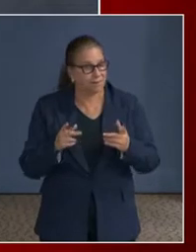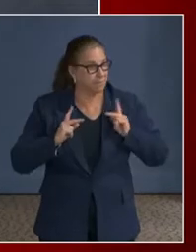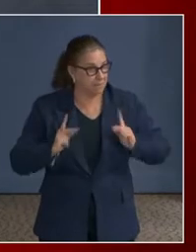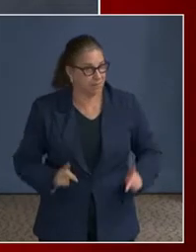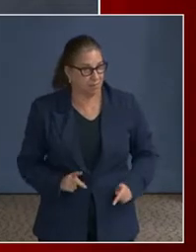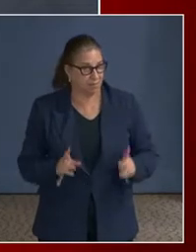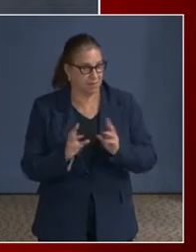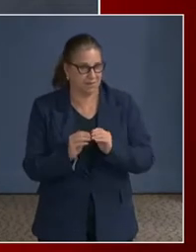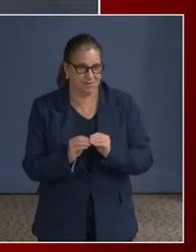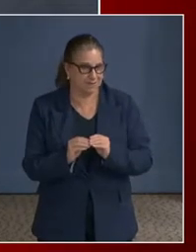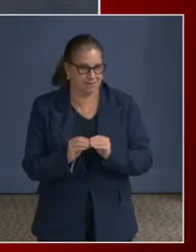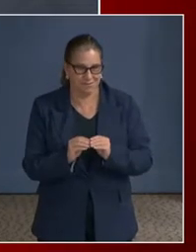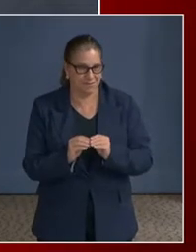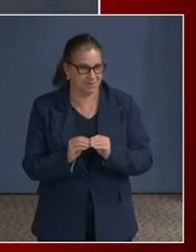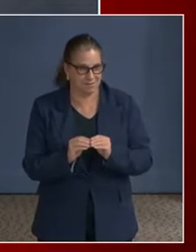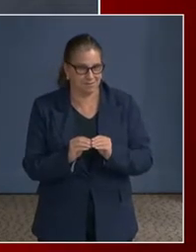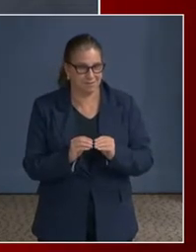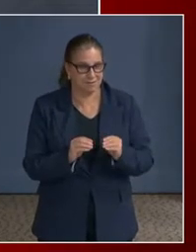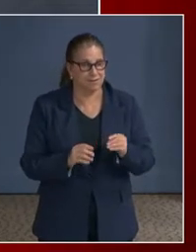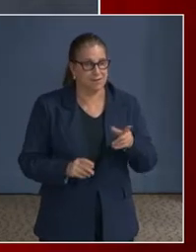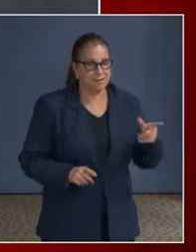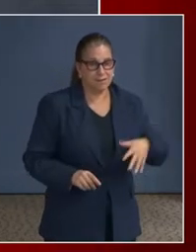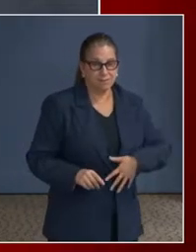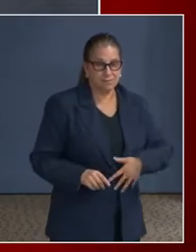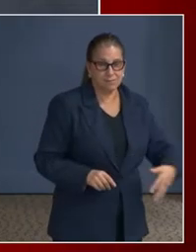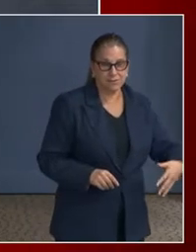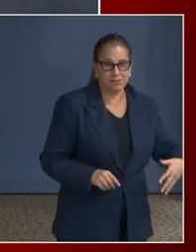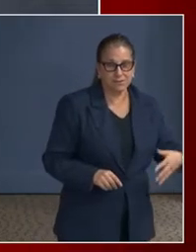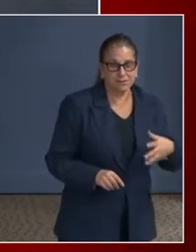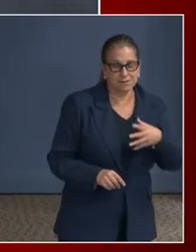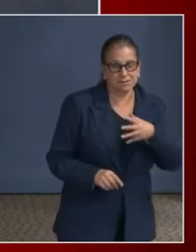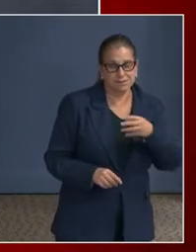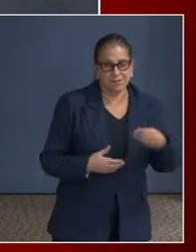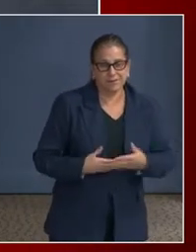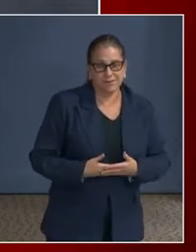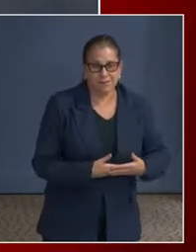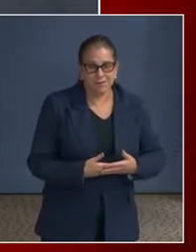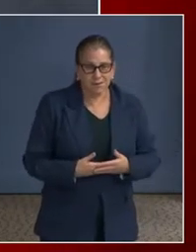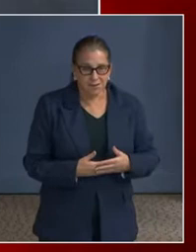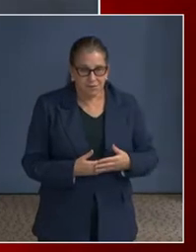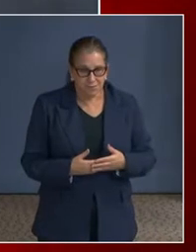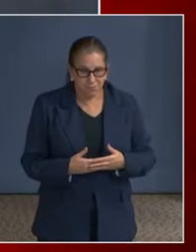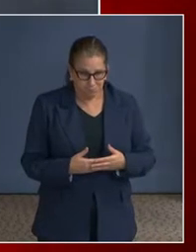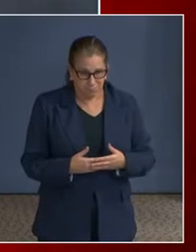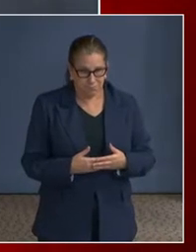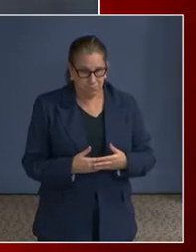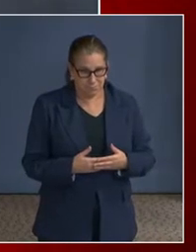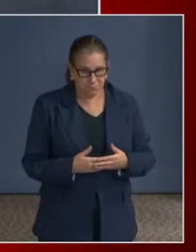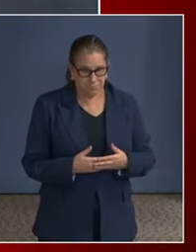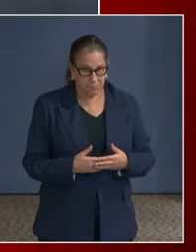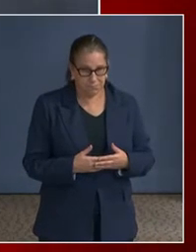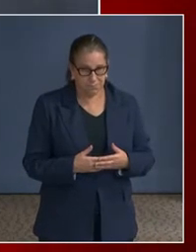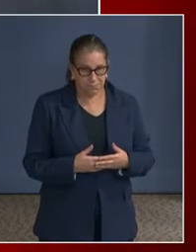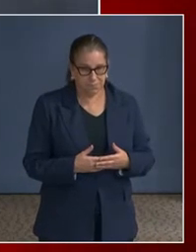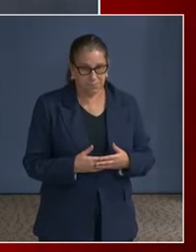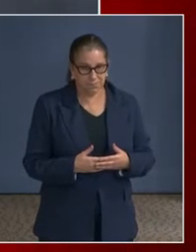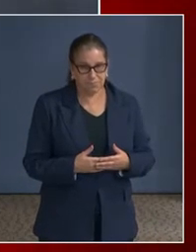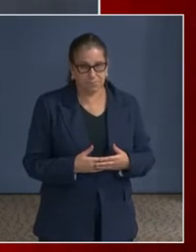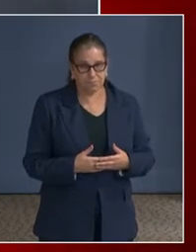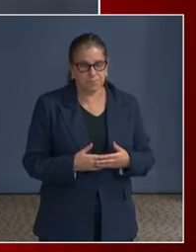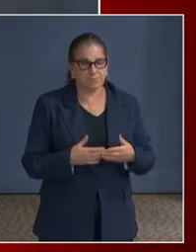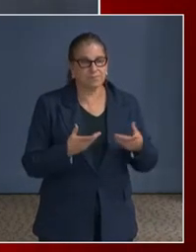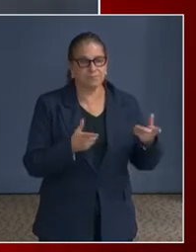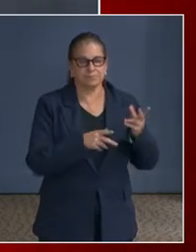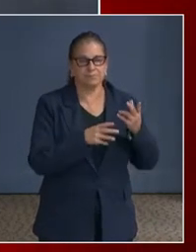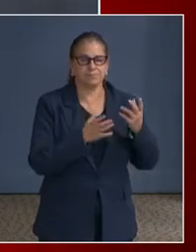and Infant Health Summit will be the first opportunity for us to use a new platform that our partners at Events DC have developed. It's actually